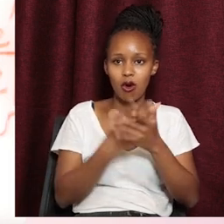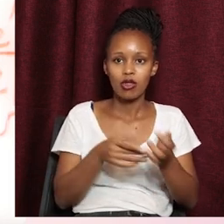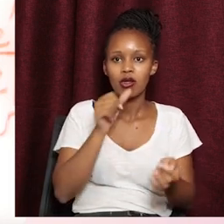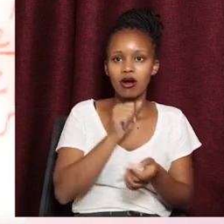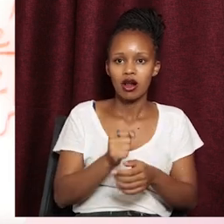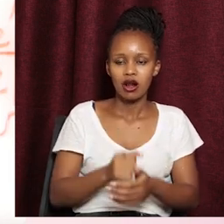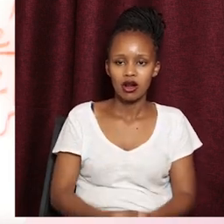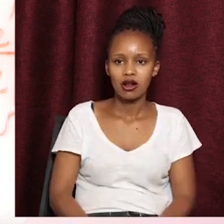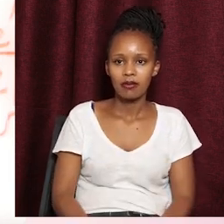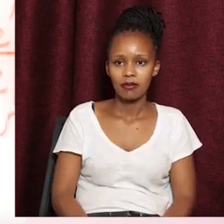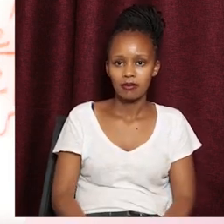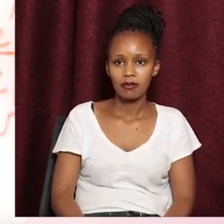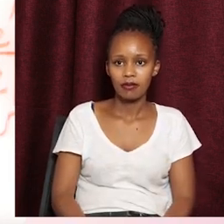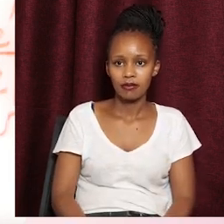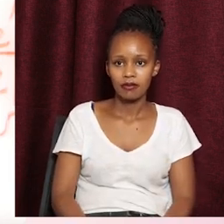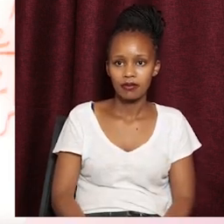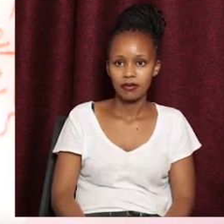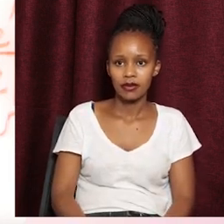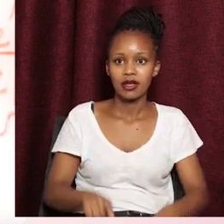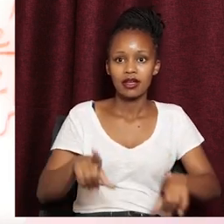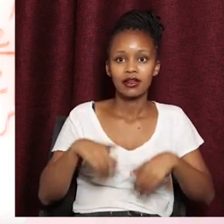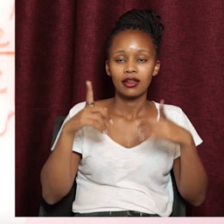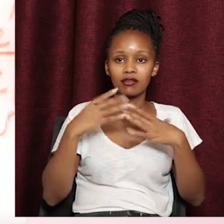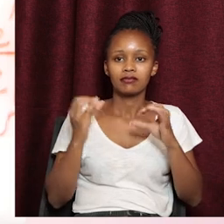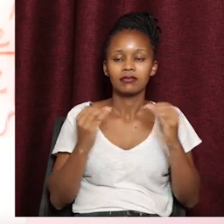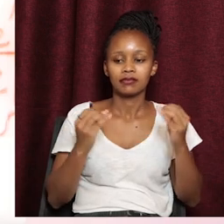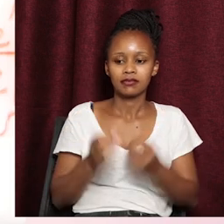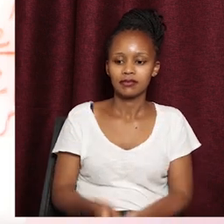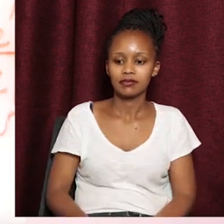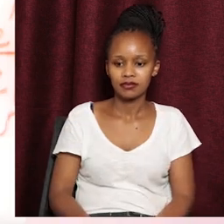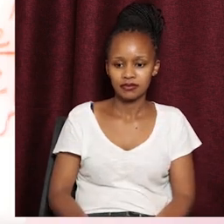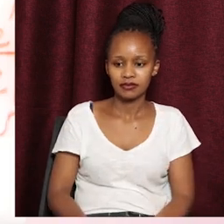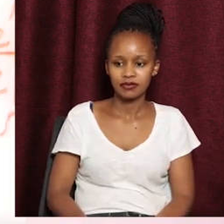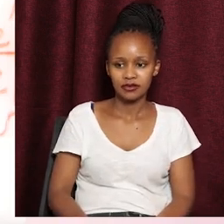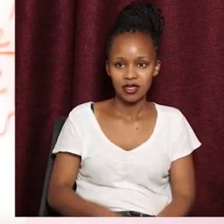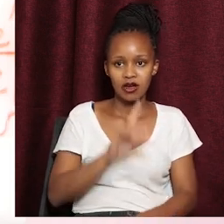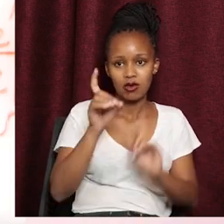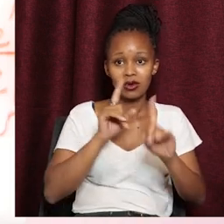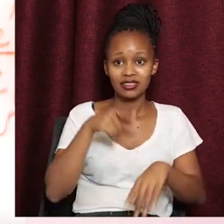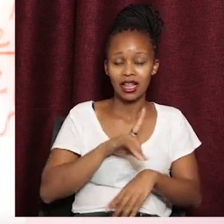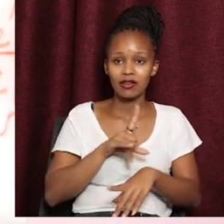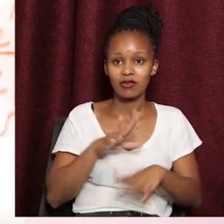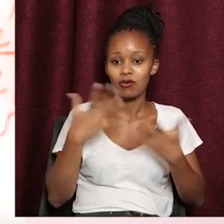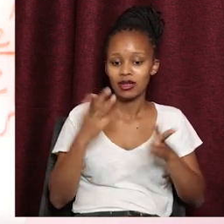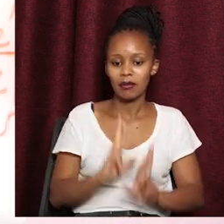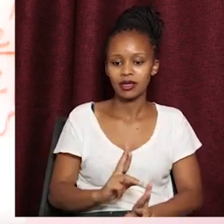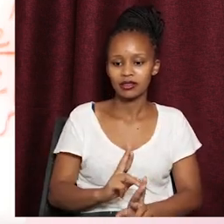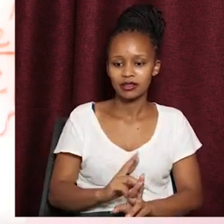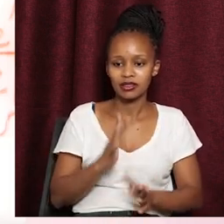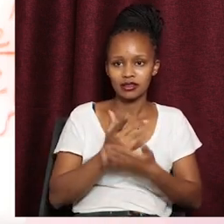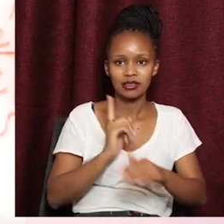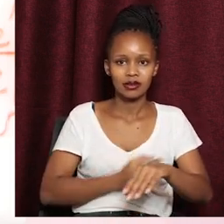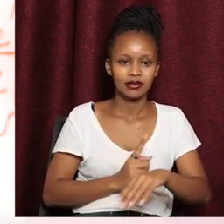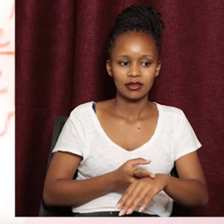and maybe there is no life. So ask yourself, what happens? Sometimes, and this is